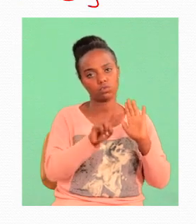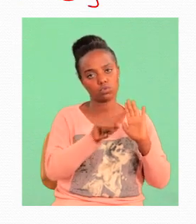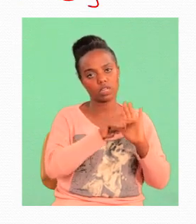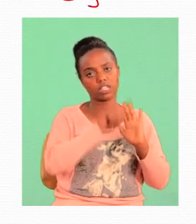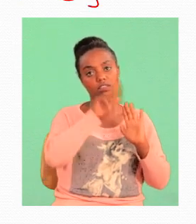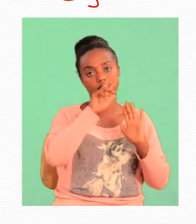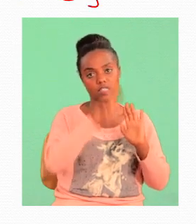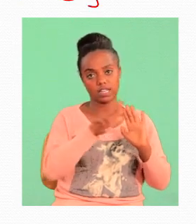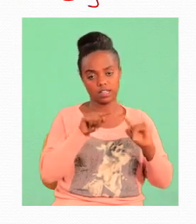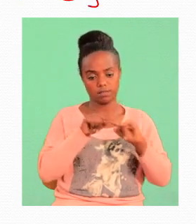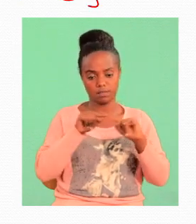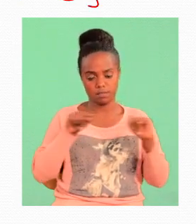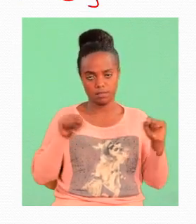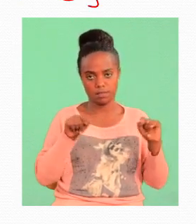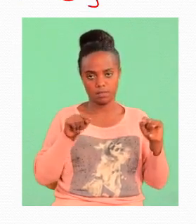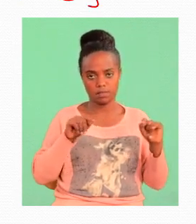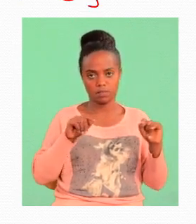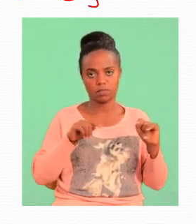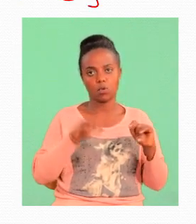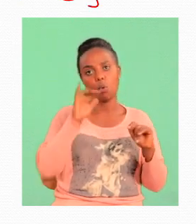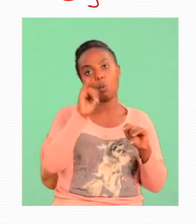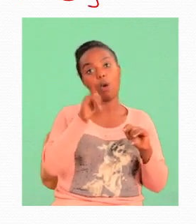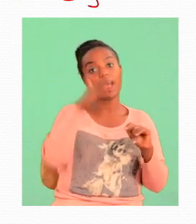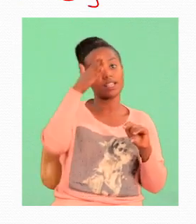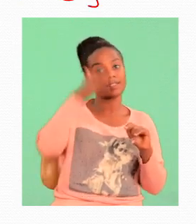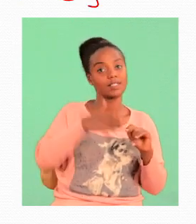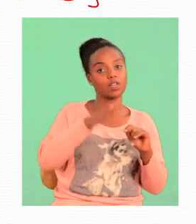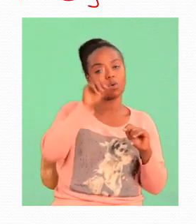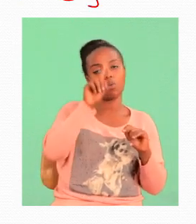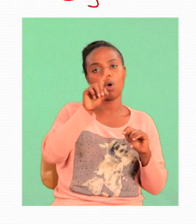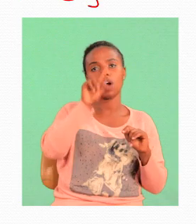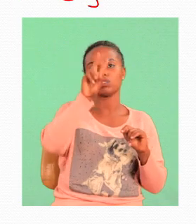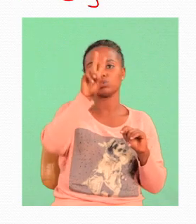3, 1, 3, 1, 2,